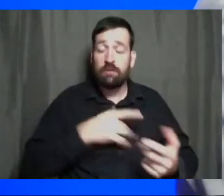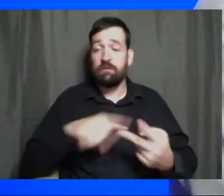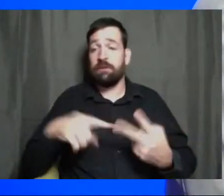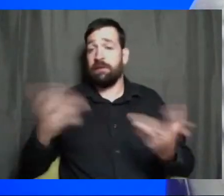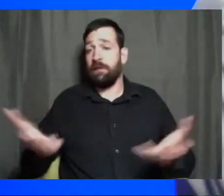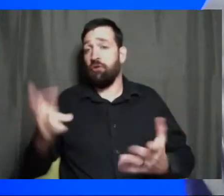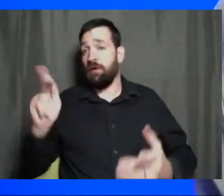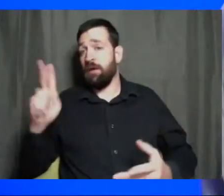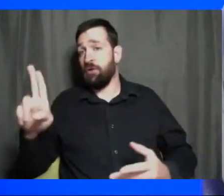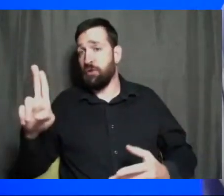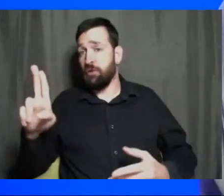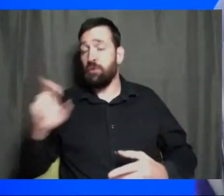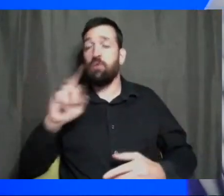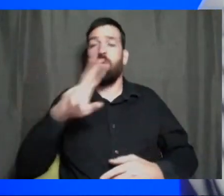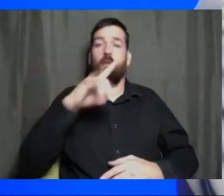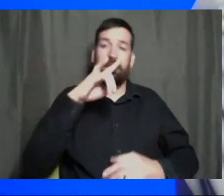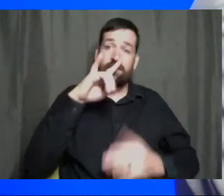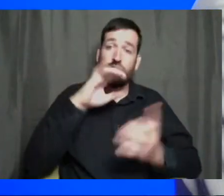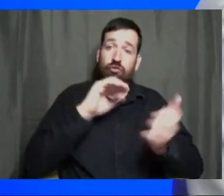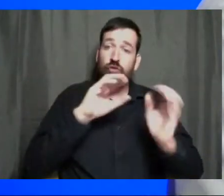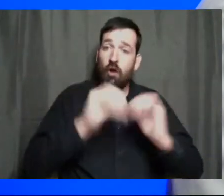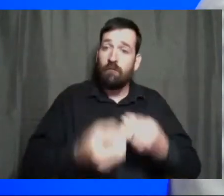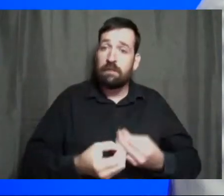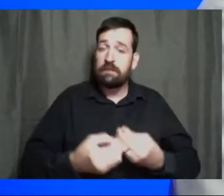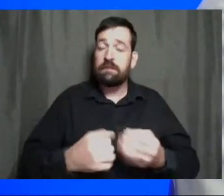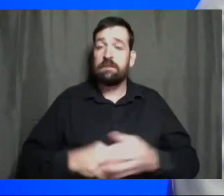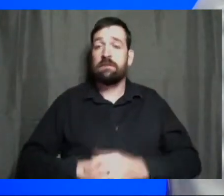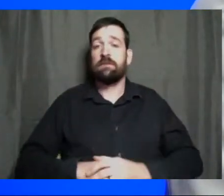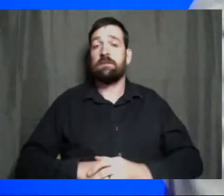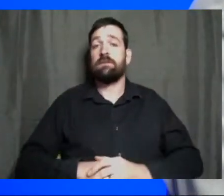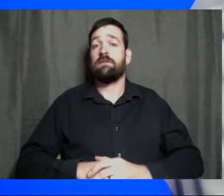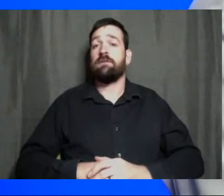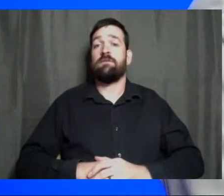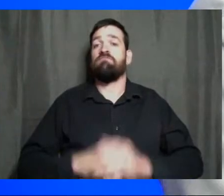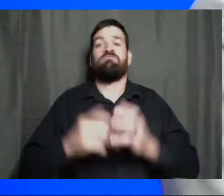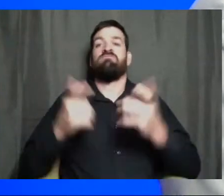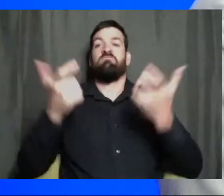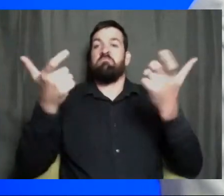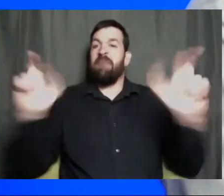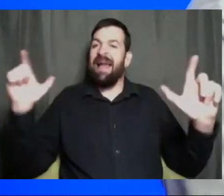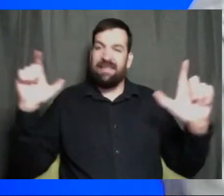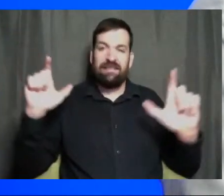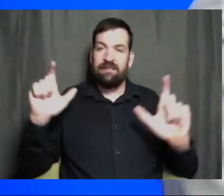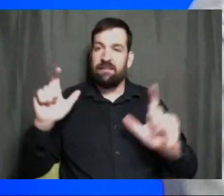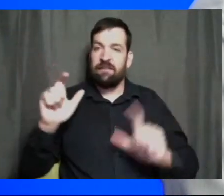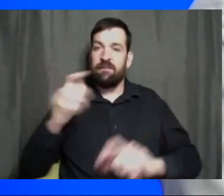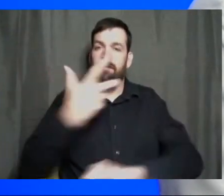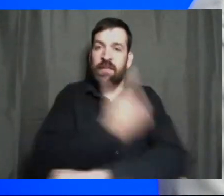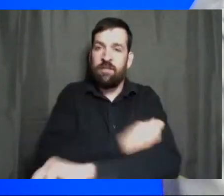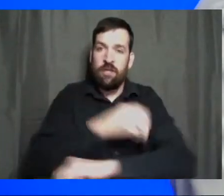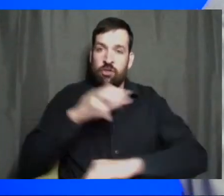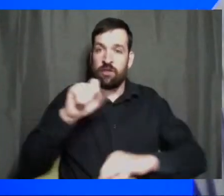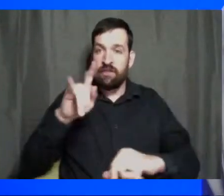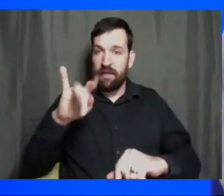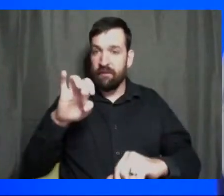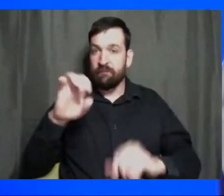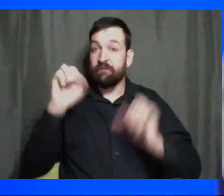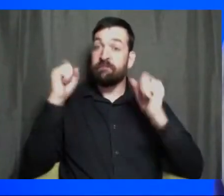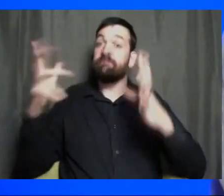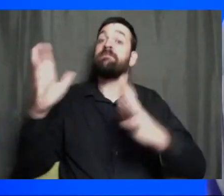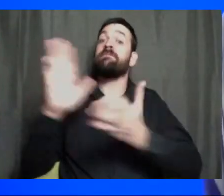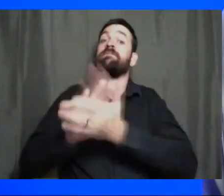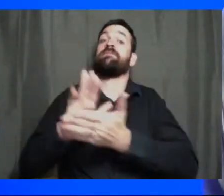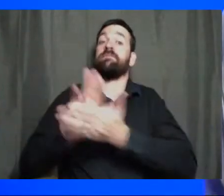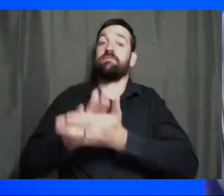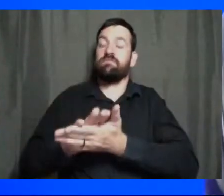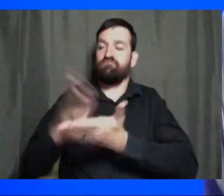the pediatrician's office, mass vaccination sites. So many school districts are encouraging their students take advantage